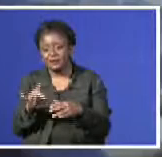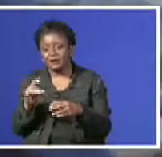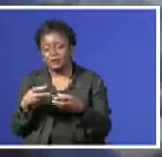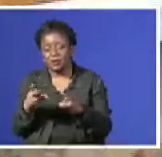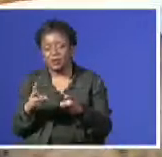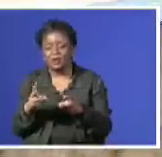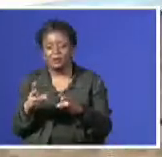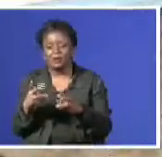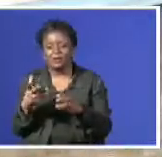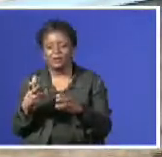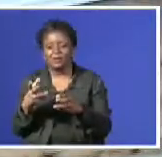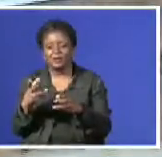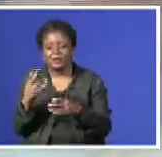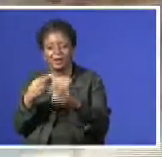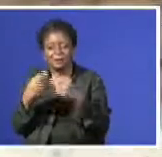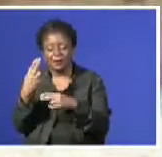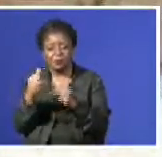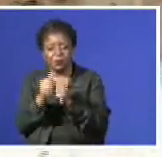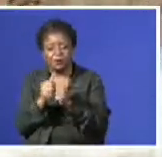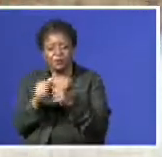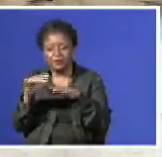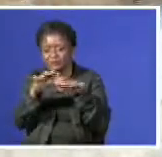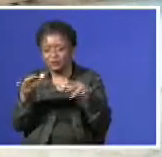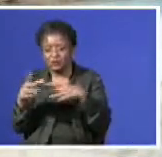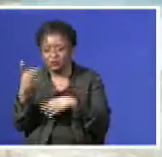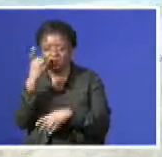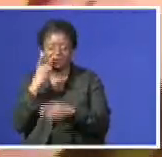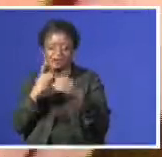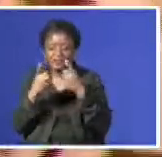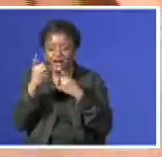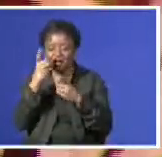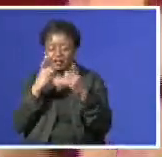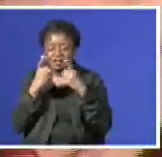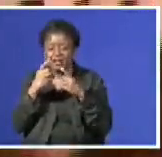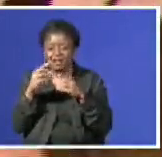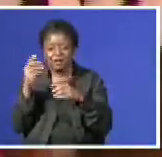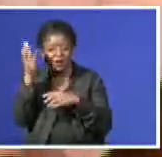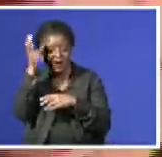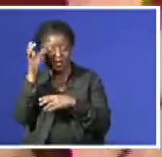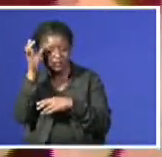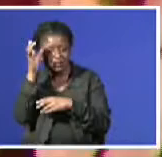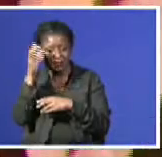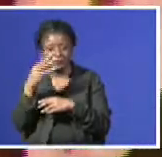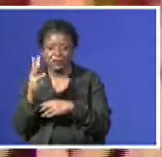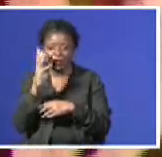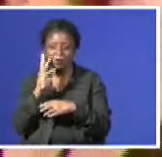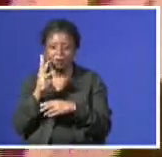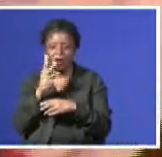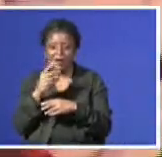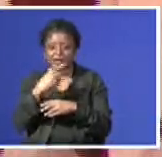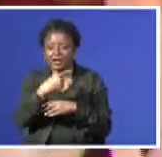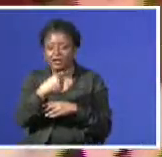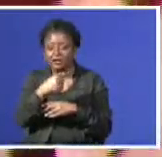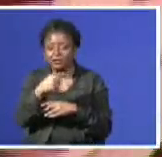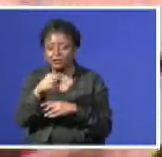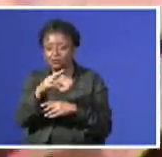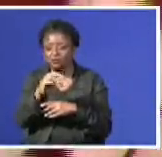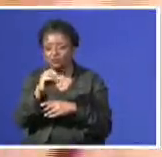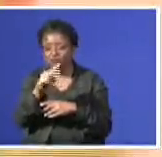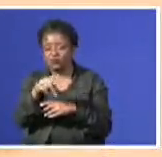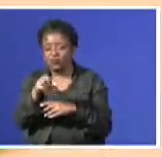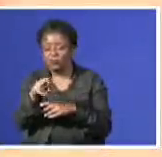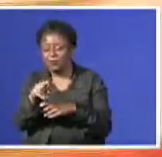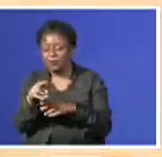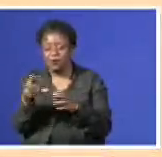virtual dining concept. The whole tray, and the tray is going to consist of llama and grouper combination. And then we're going to have a small salad. They're going to have a choice of